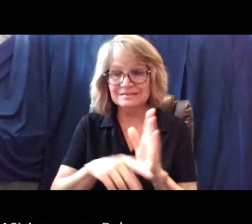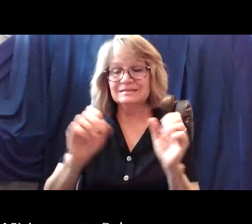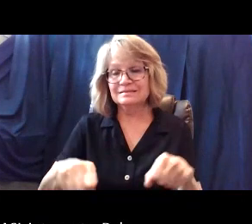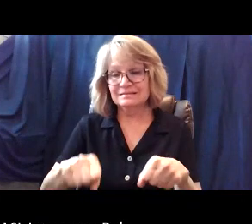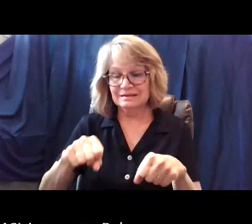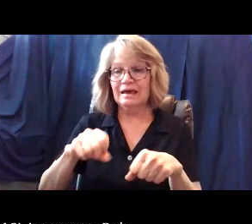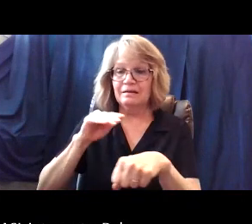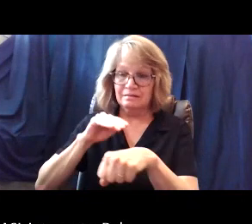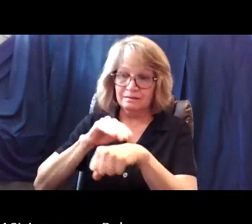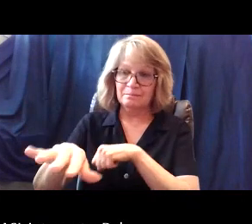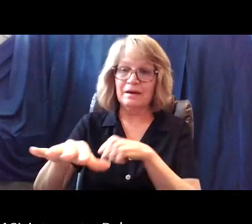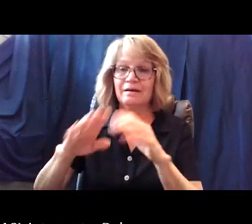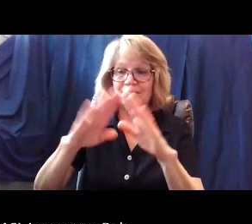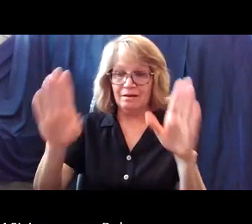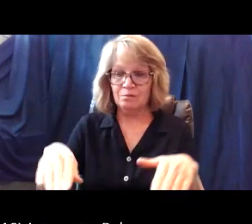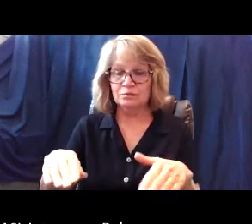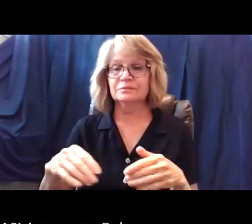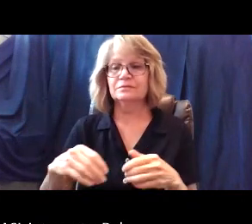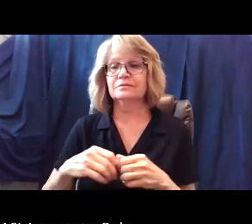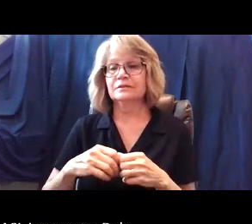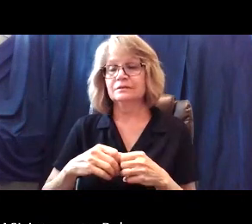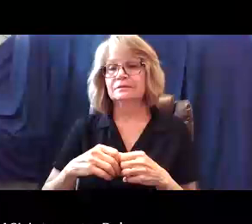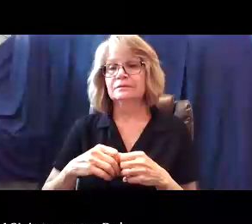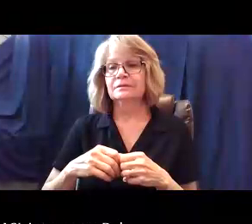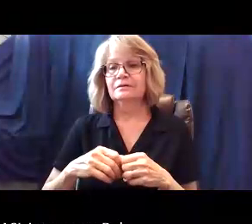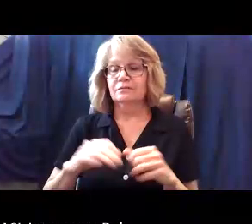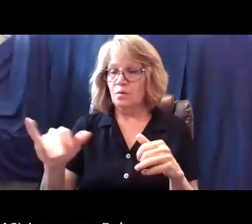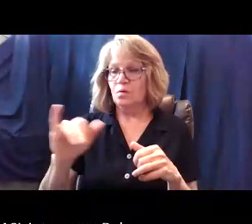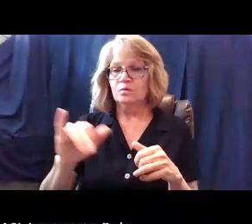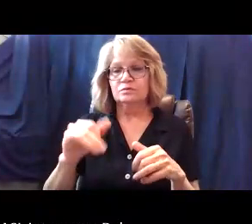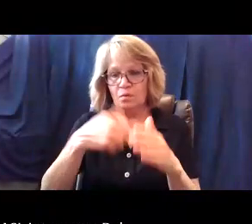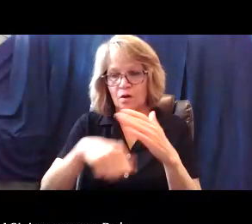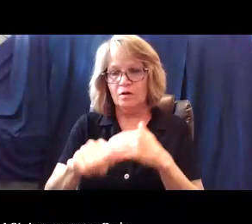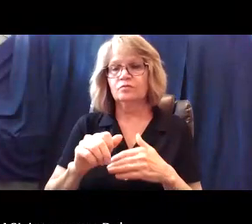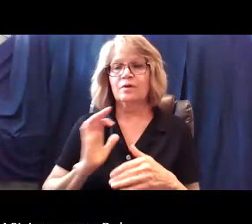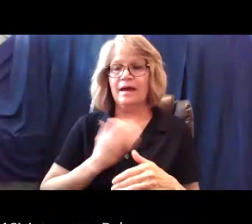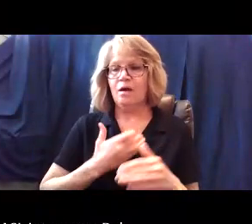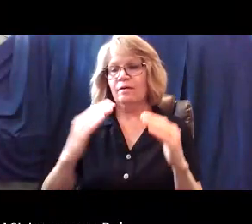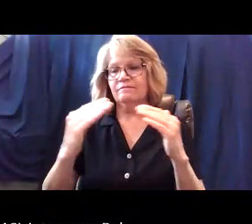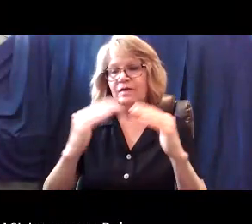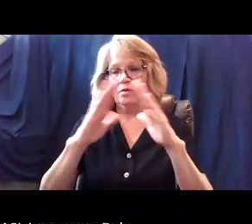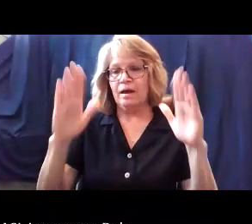to housing. So those are also covered under our fair housing laws.